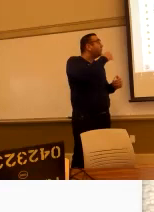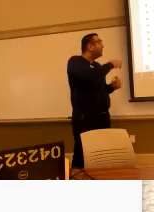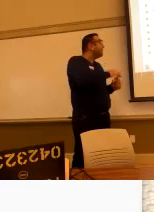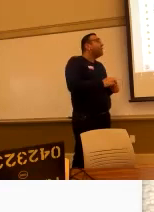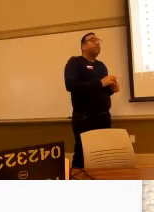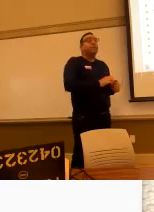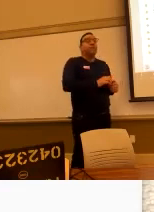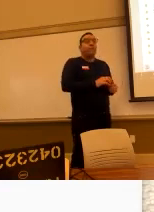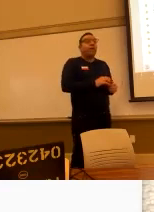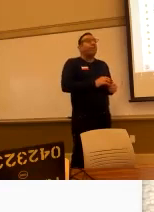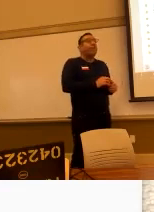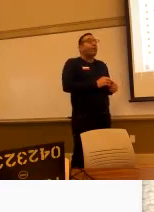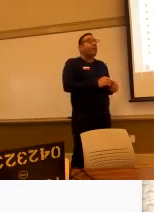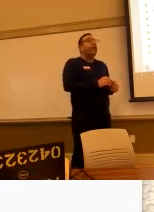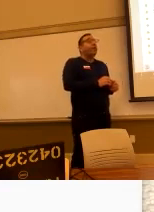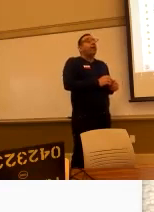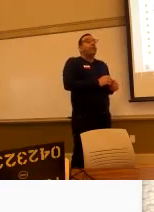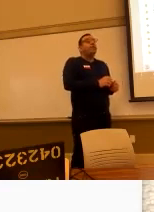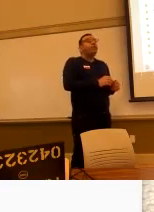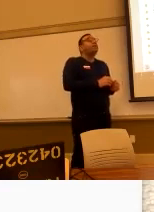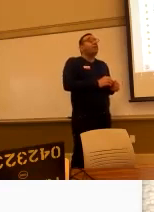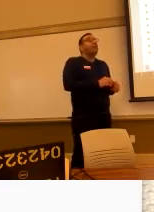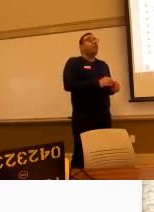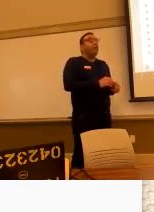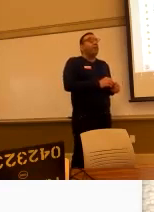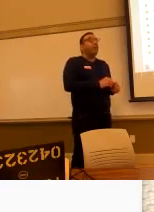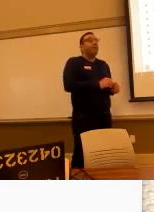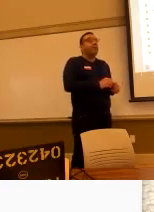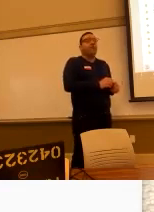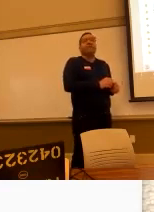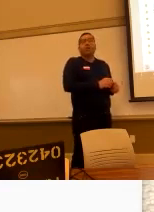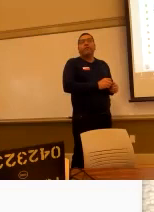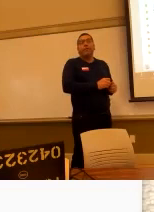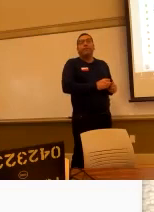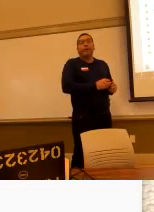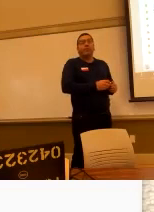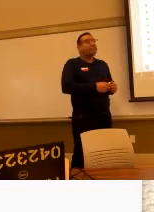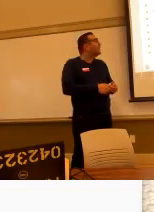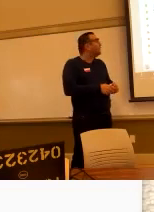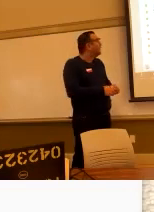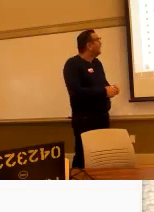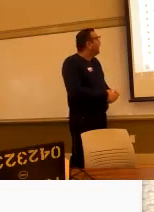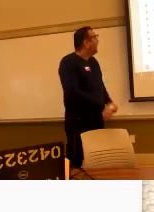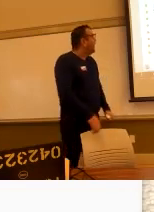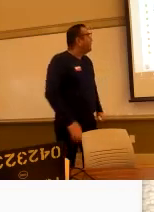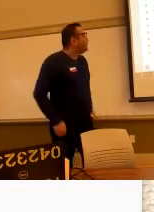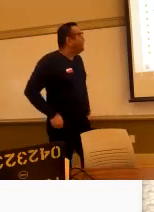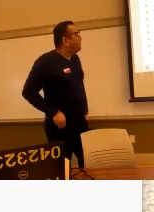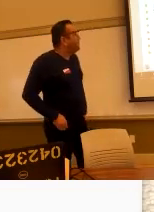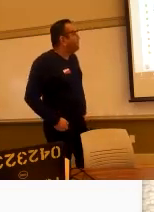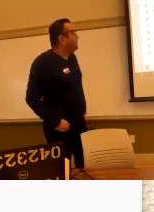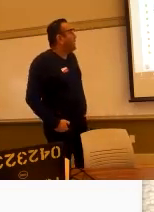stereotype the dreamers. The proper way, if you want to come this way, is undocumented, okay? Because they don't have the proper documents,